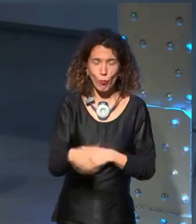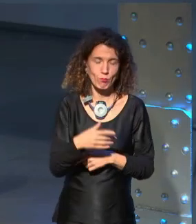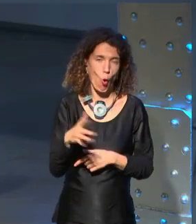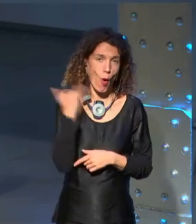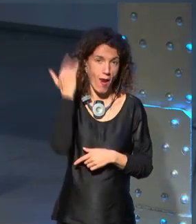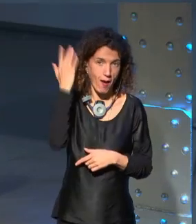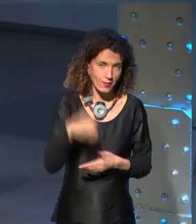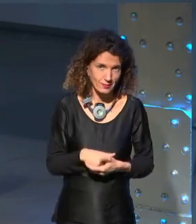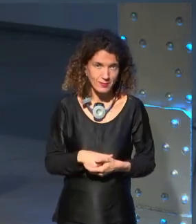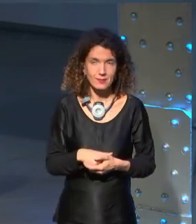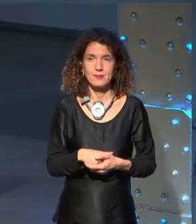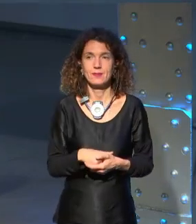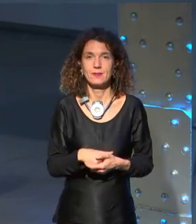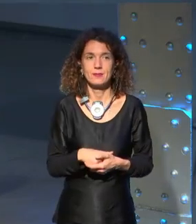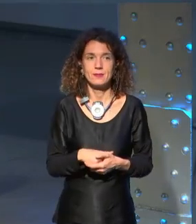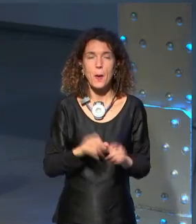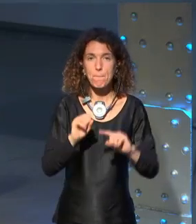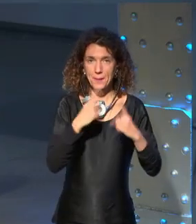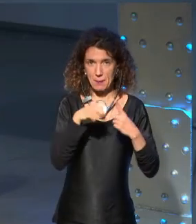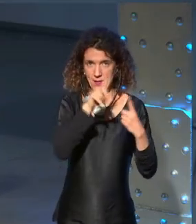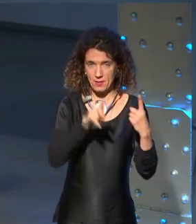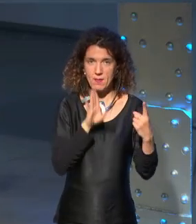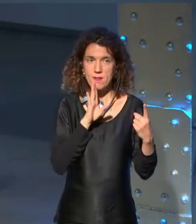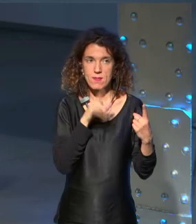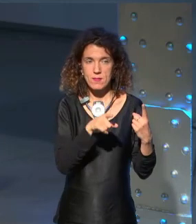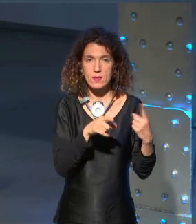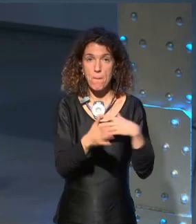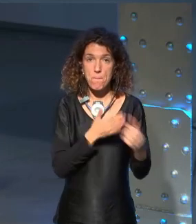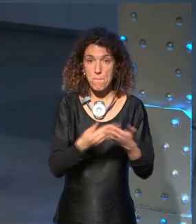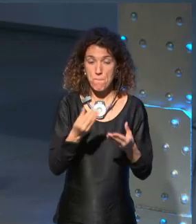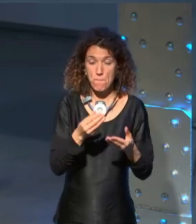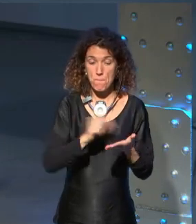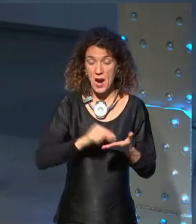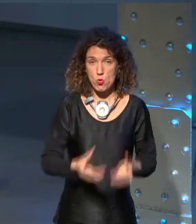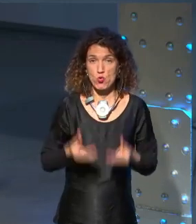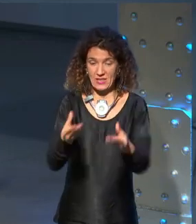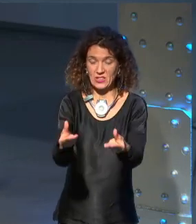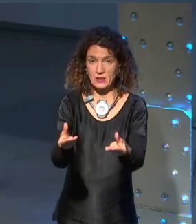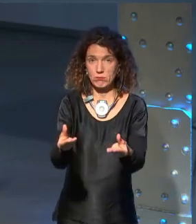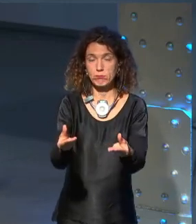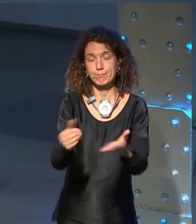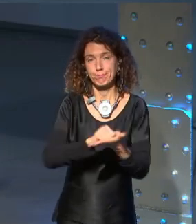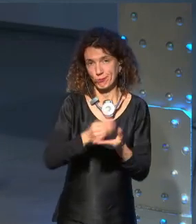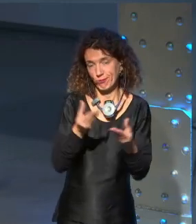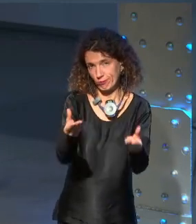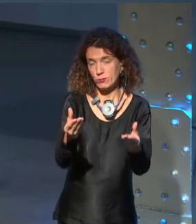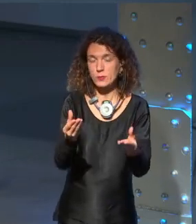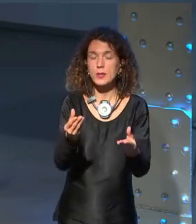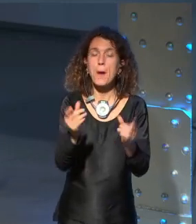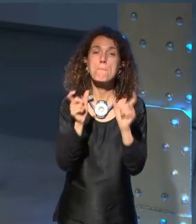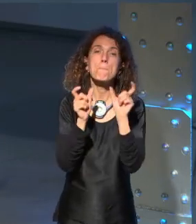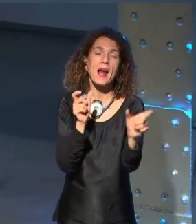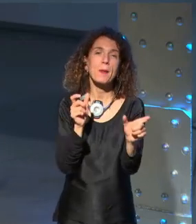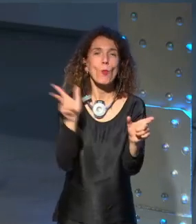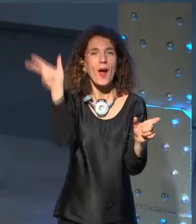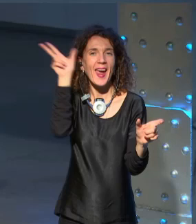to the first question, the manuscript thing, no, I just think it's just a fancy word that I like to apply to my